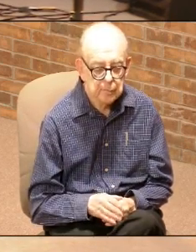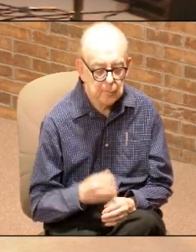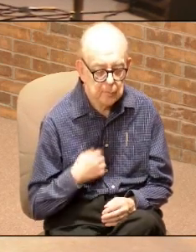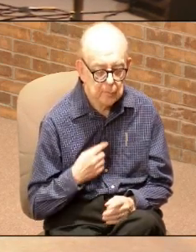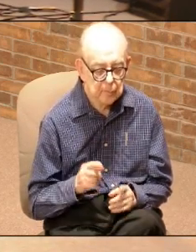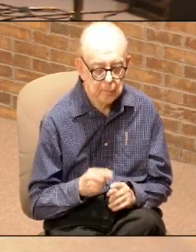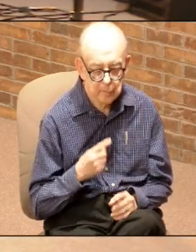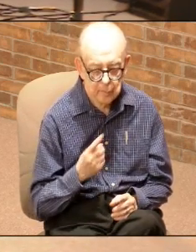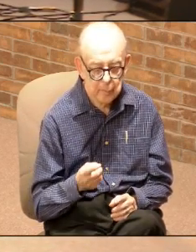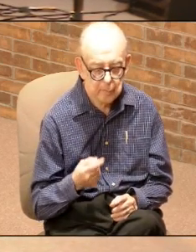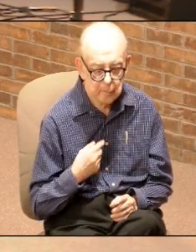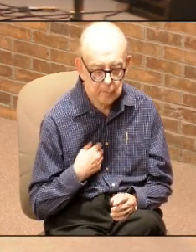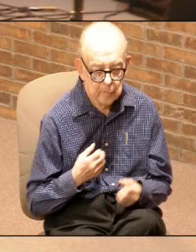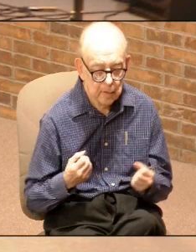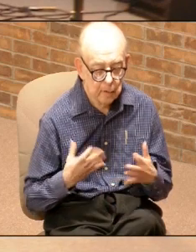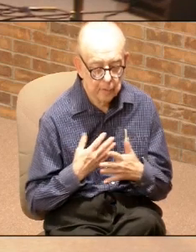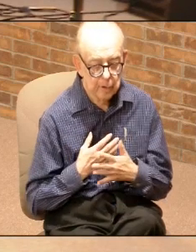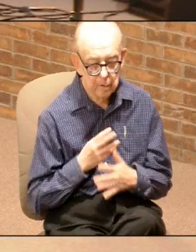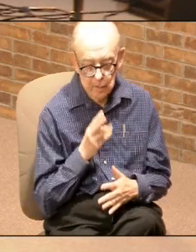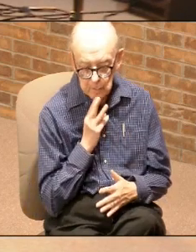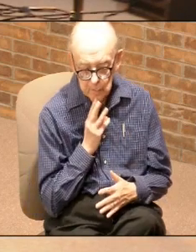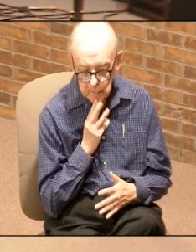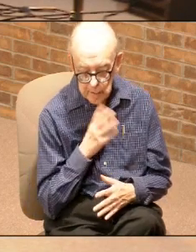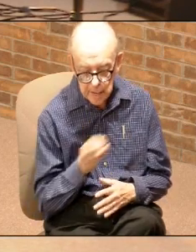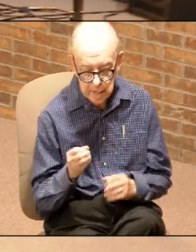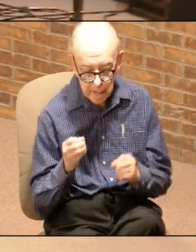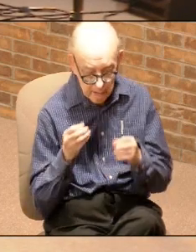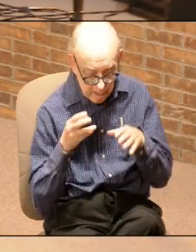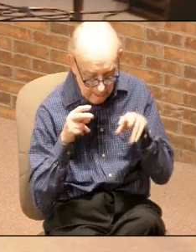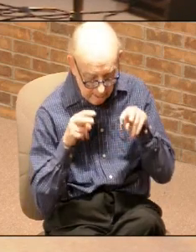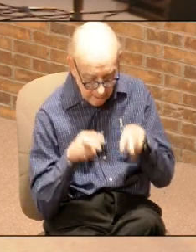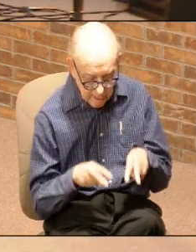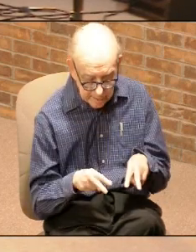I also told you that I'm afraid of water and afraid of heights.